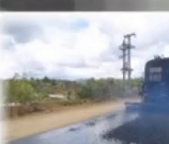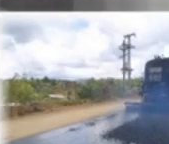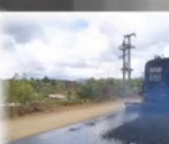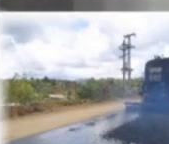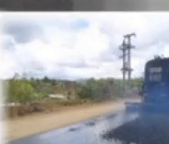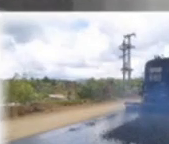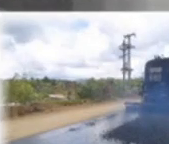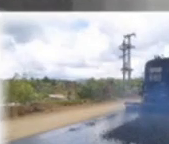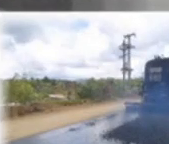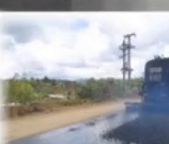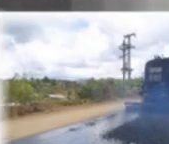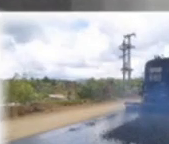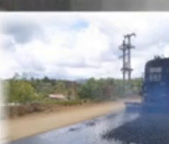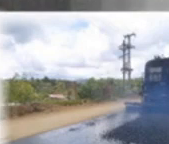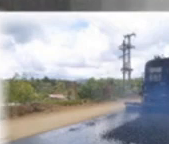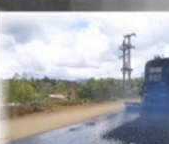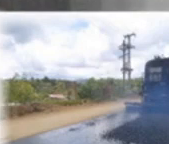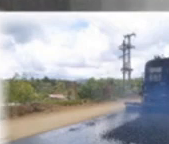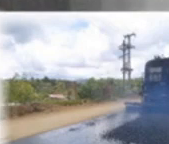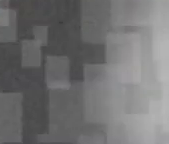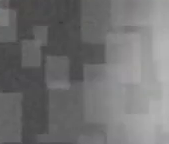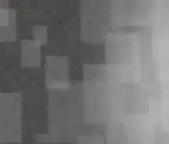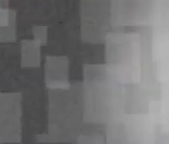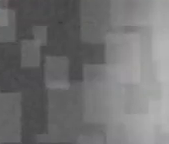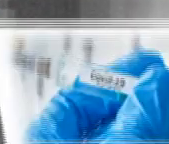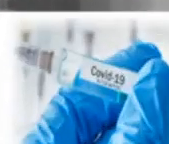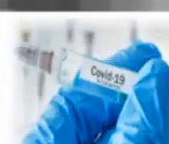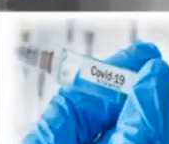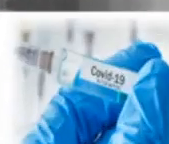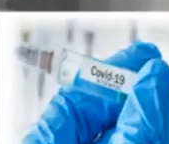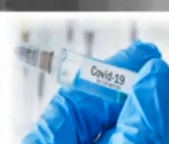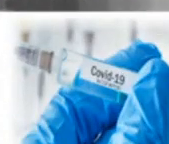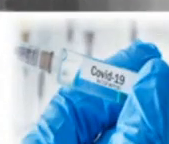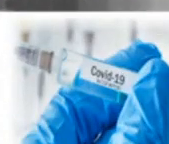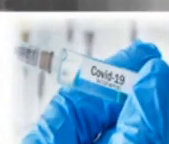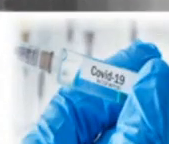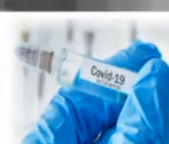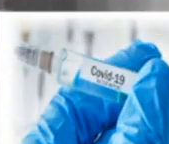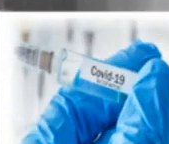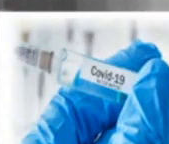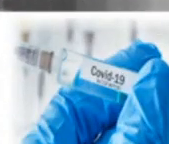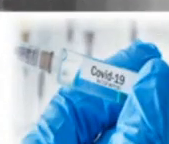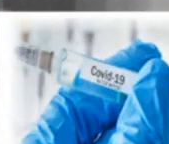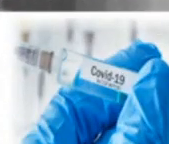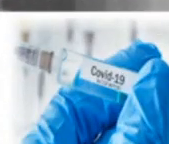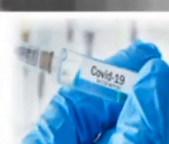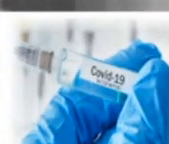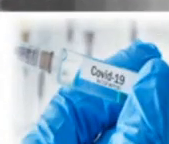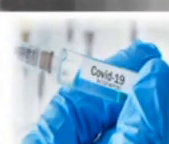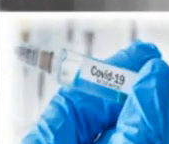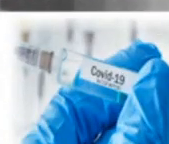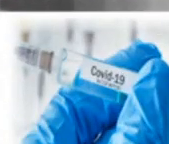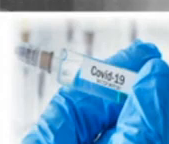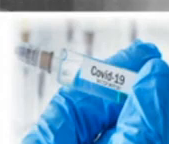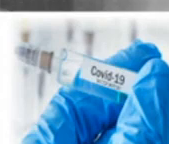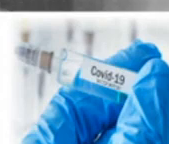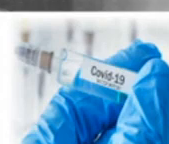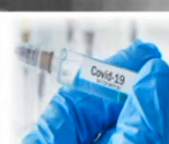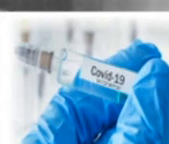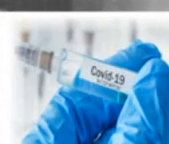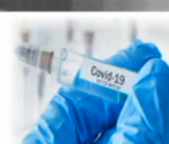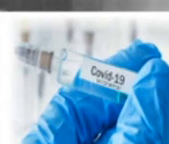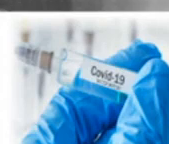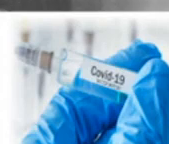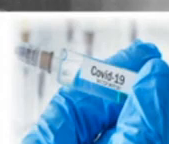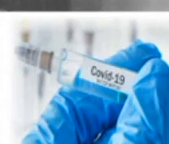to par? 55% answered yes. This week we are asking, will you take the COVID-19 vaccine when it's available